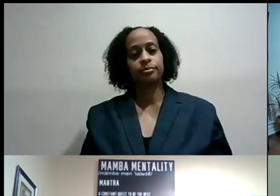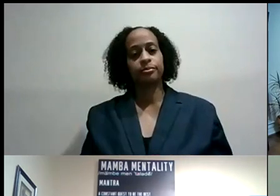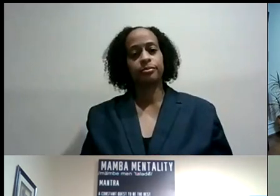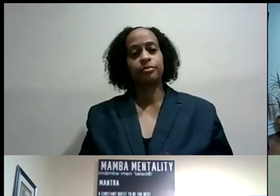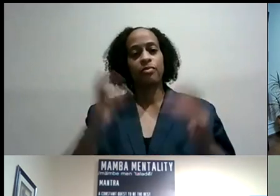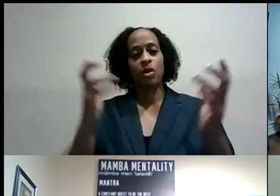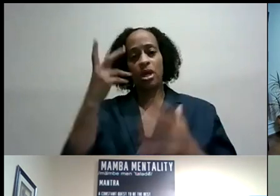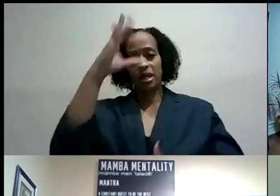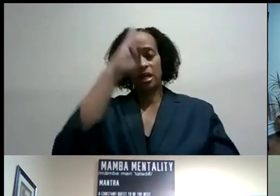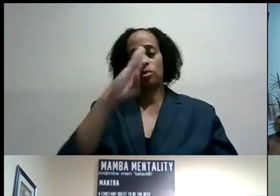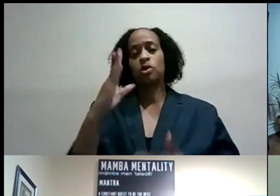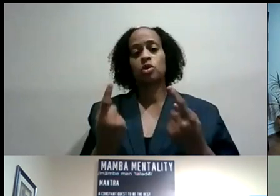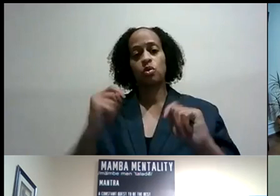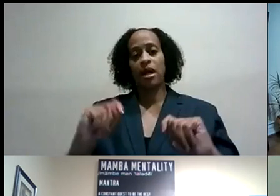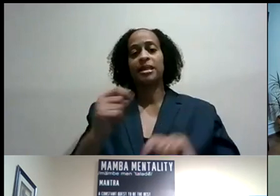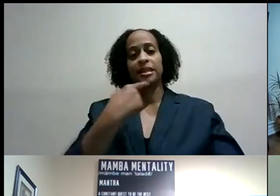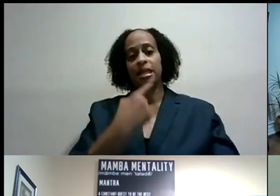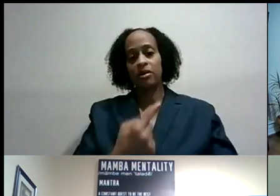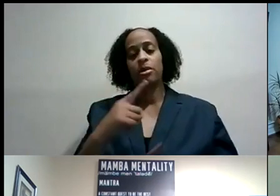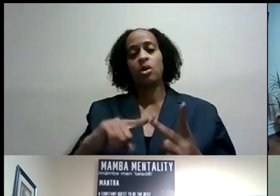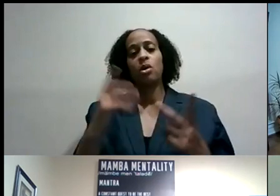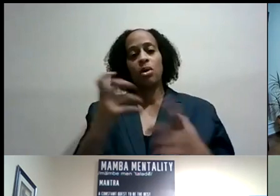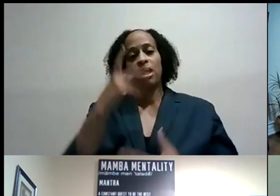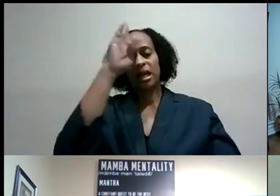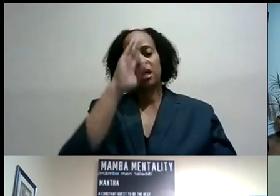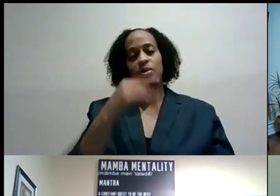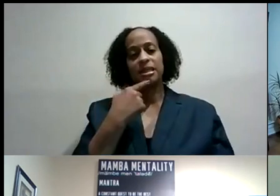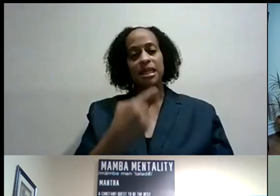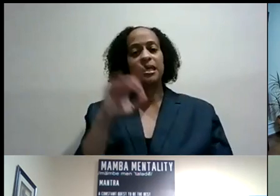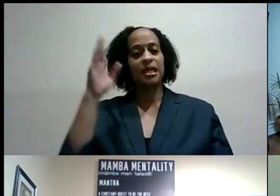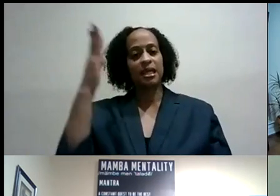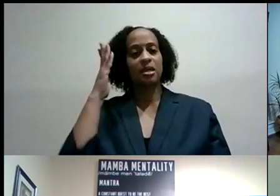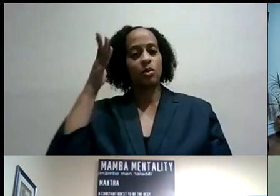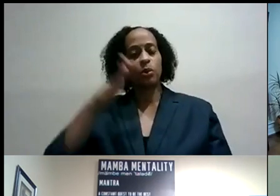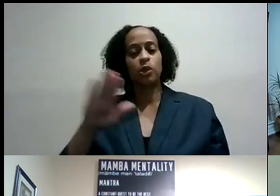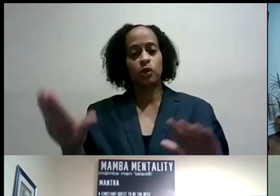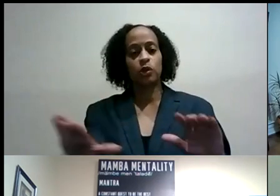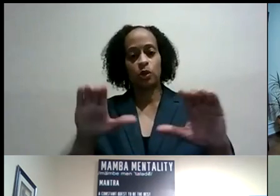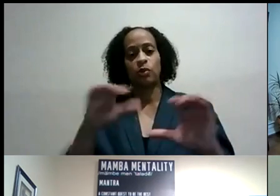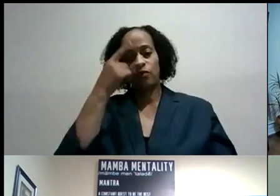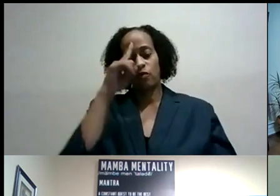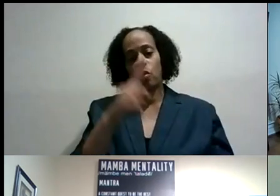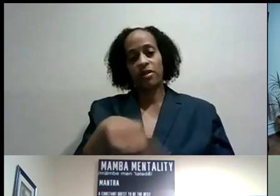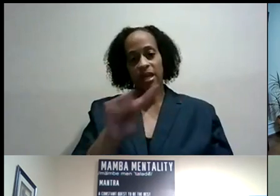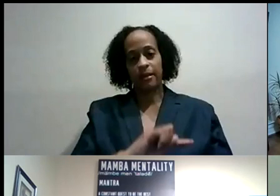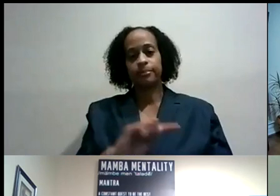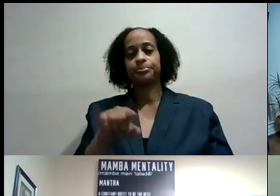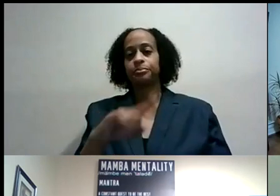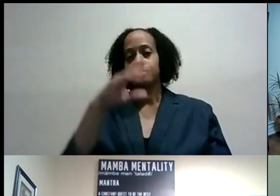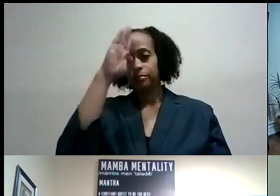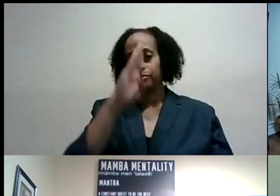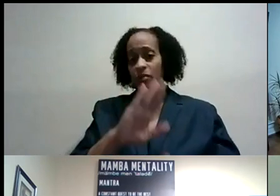what God was trying to tell them and what God was saying he would do for them. So God pardoned